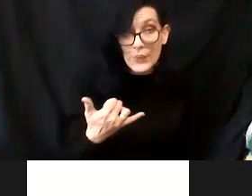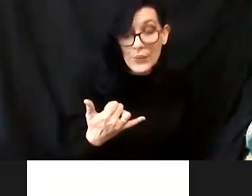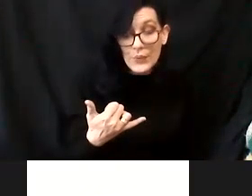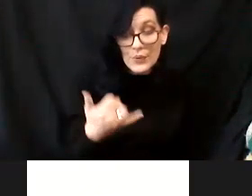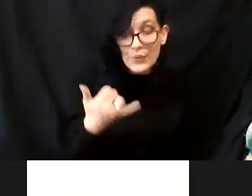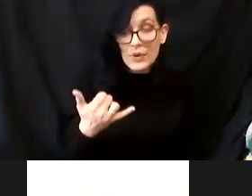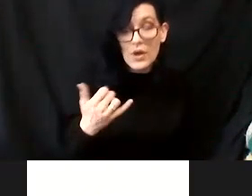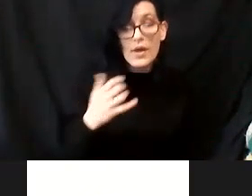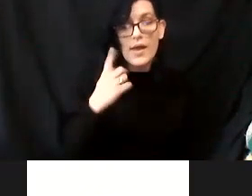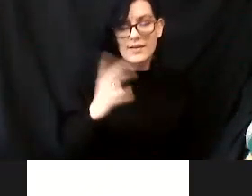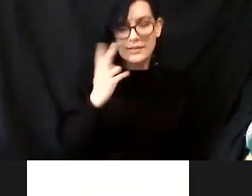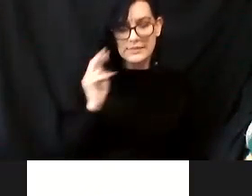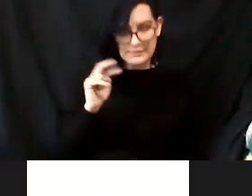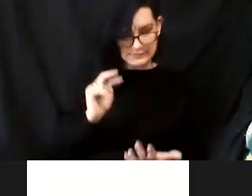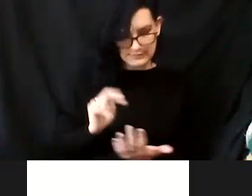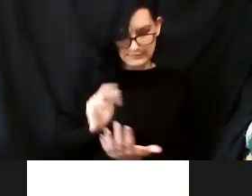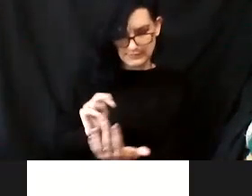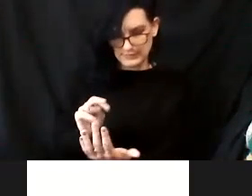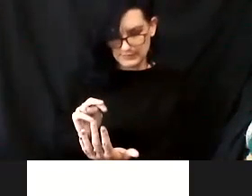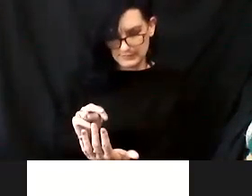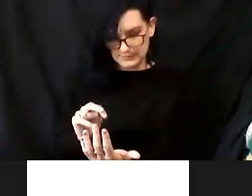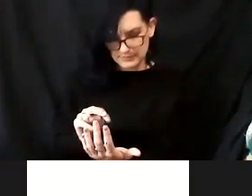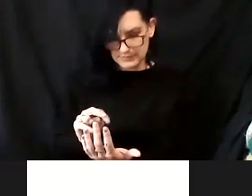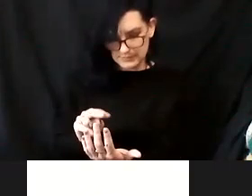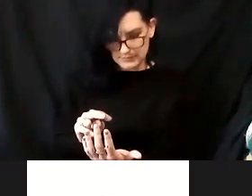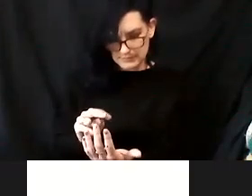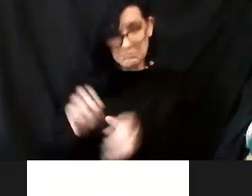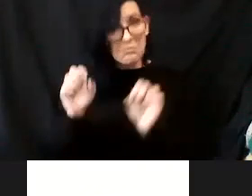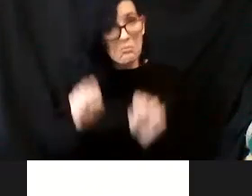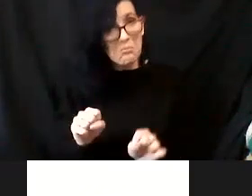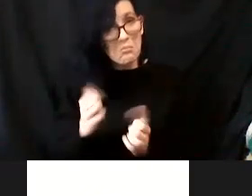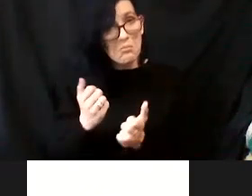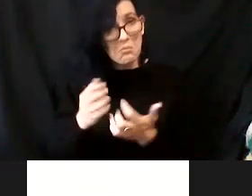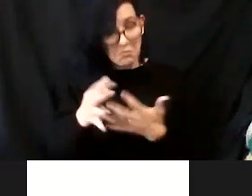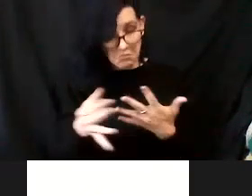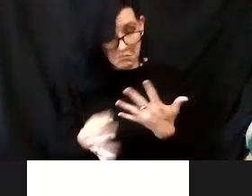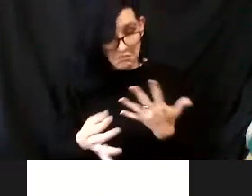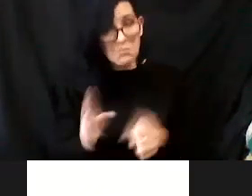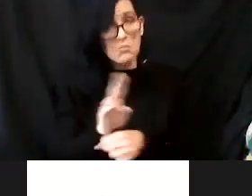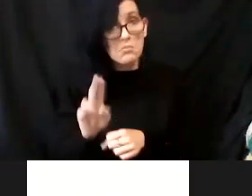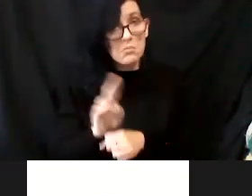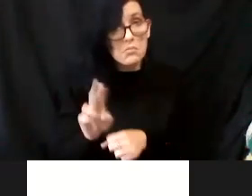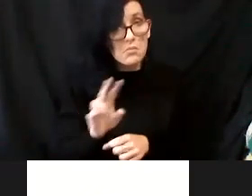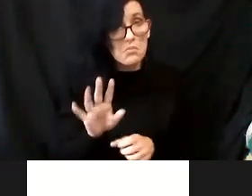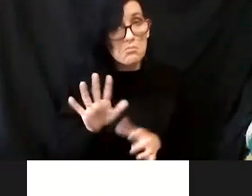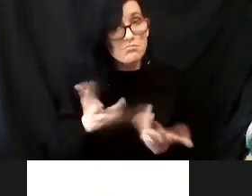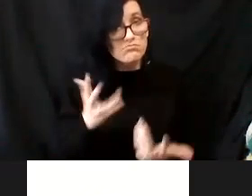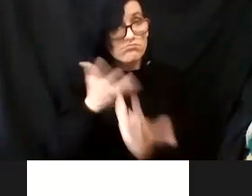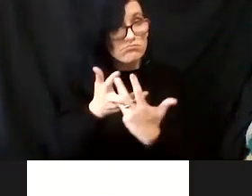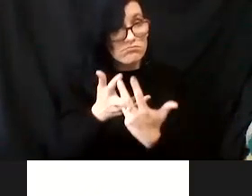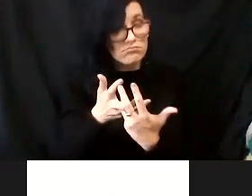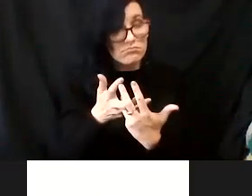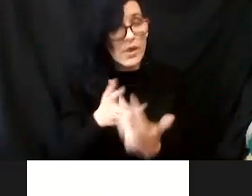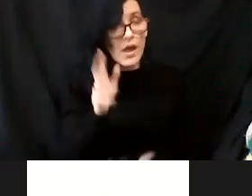look at it if you're eligible for our services, and see if we can assist you with that.